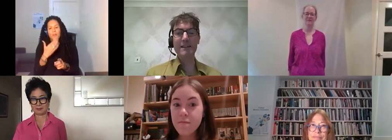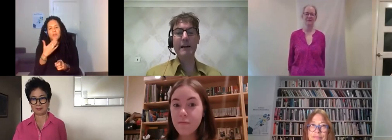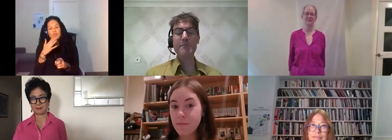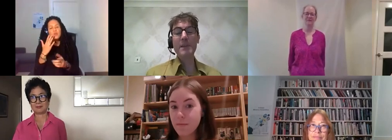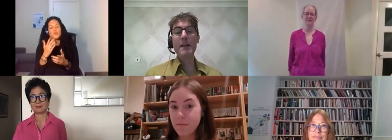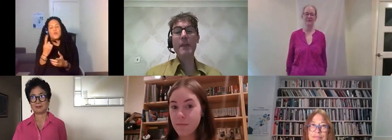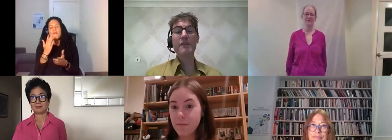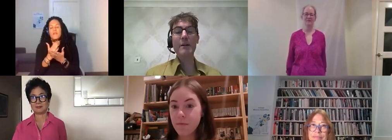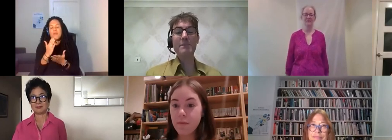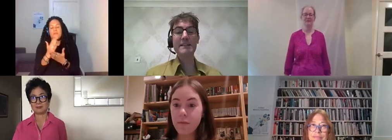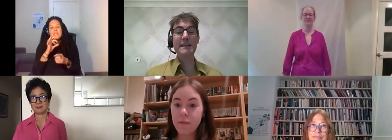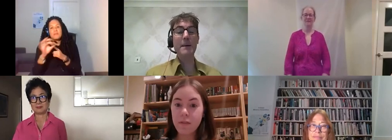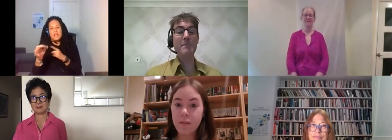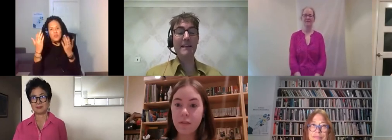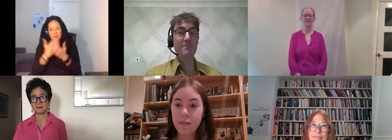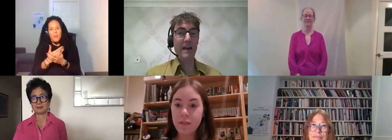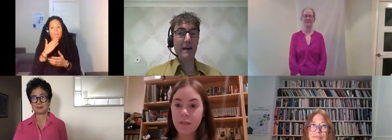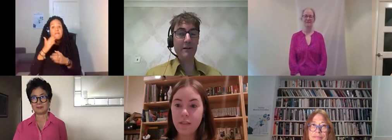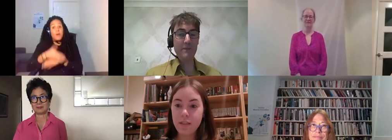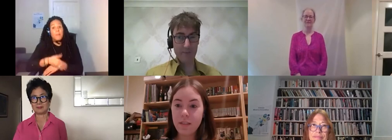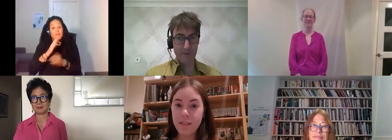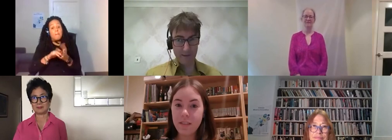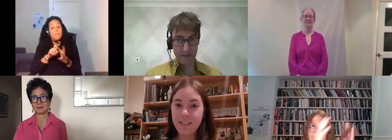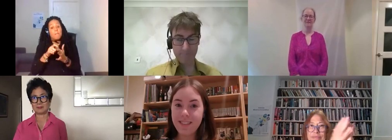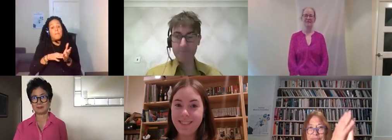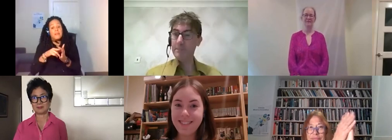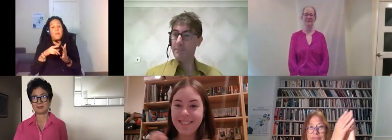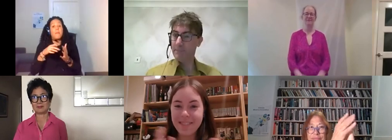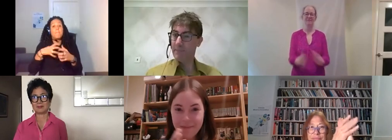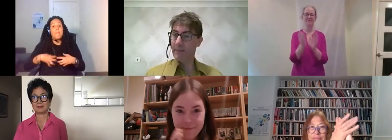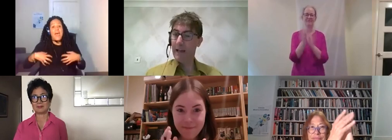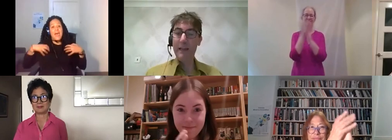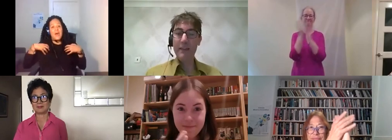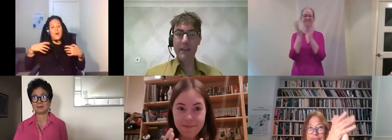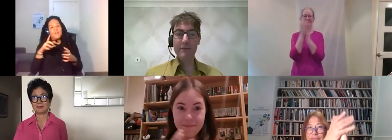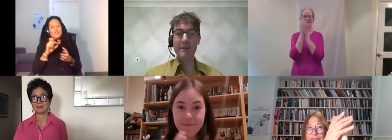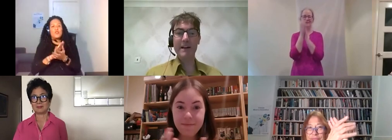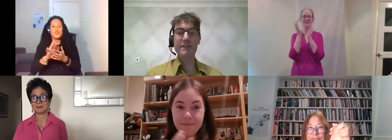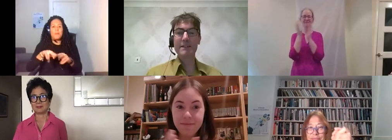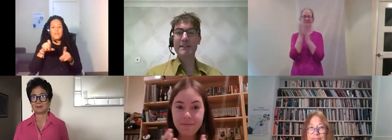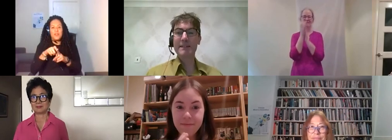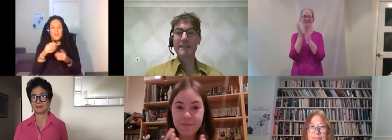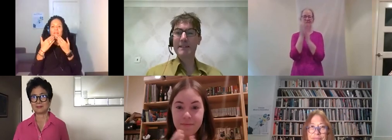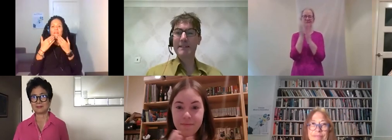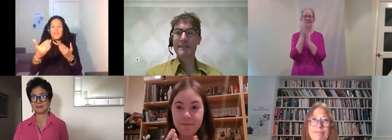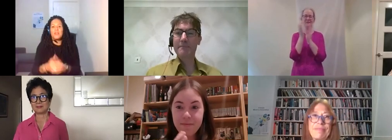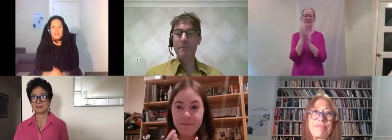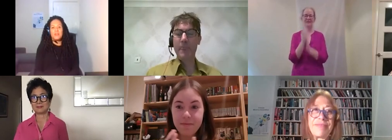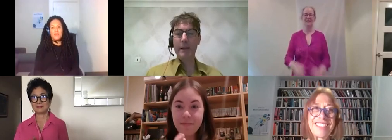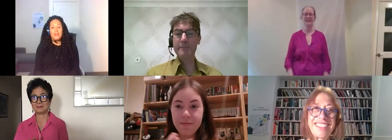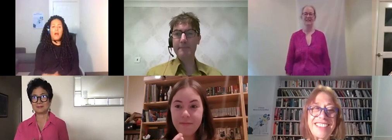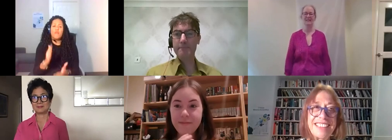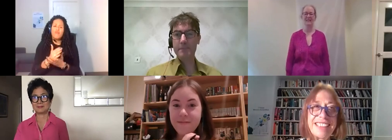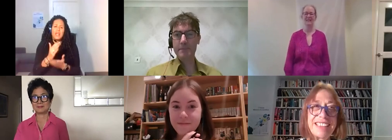us tonight, the very busy Madam Mayor of Chelmsford. Thank you very much. It's really been my pleasure